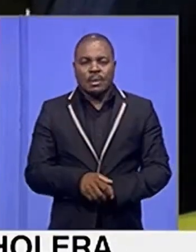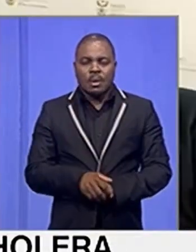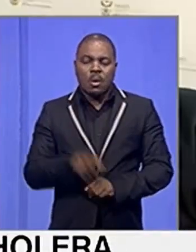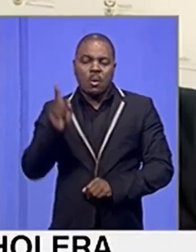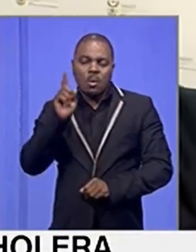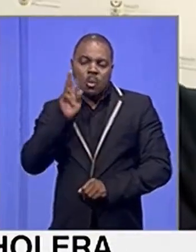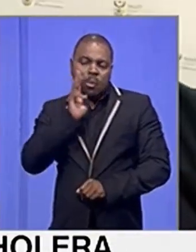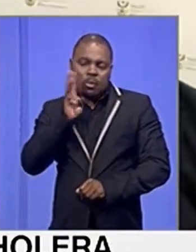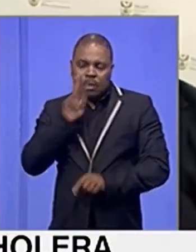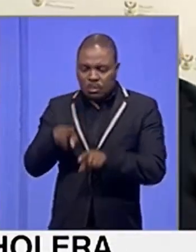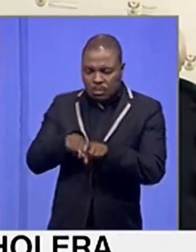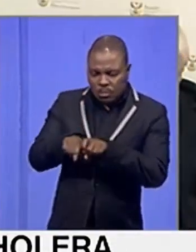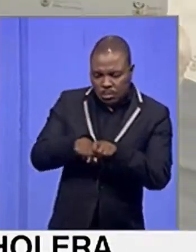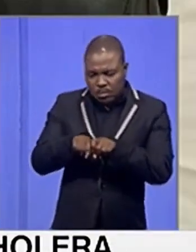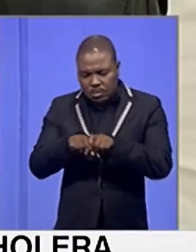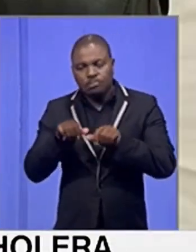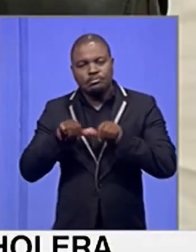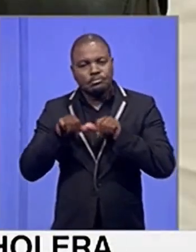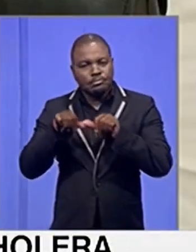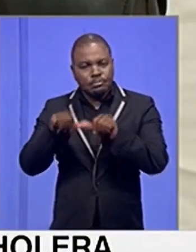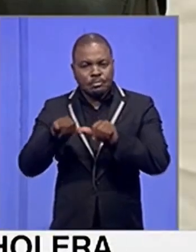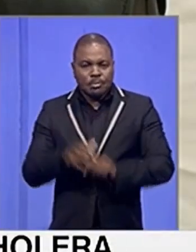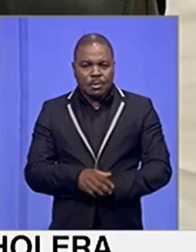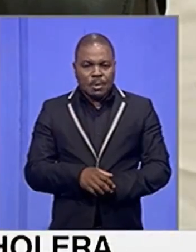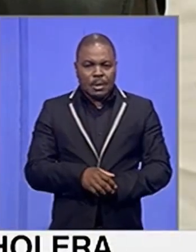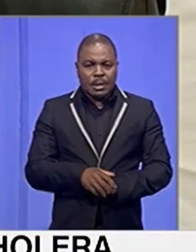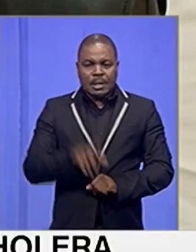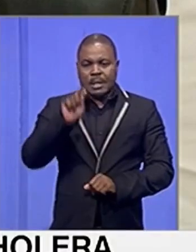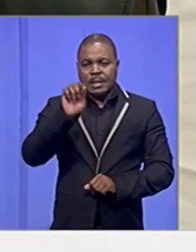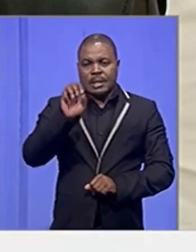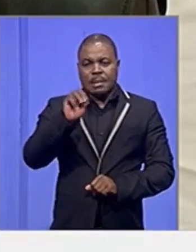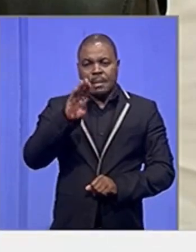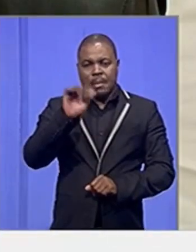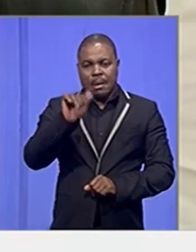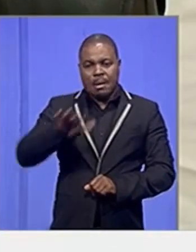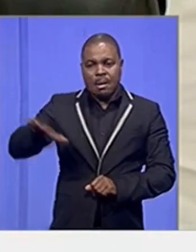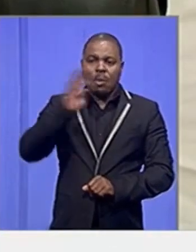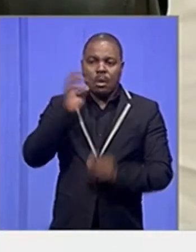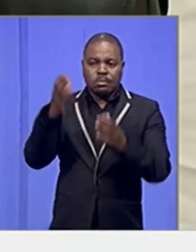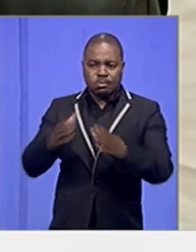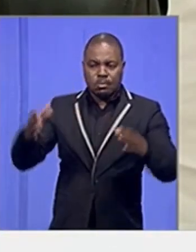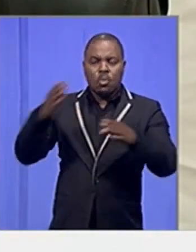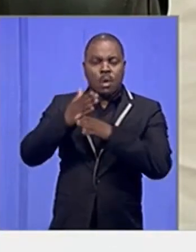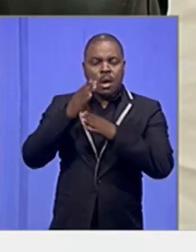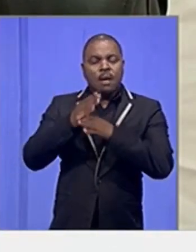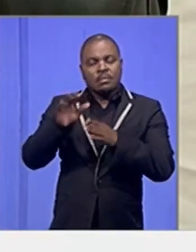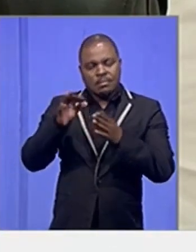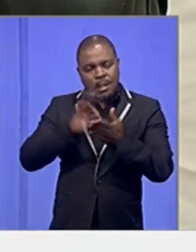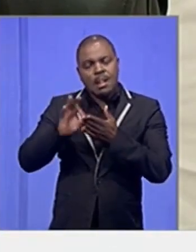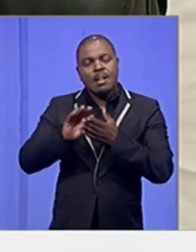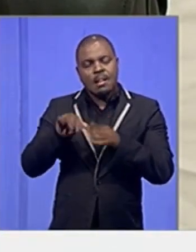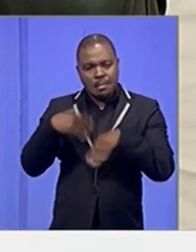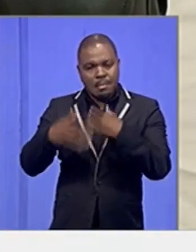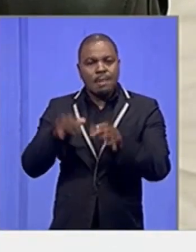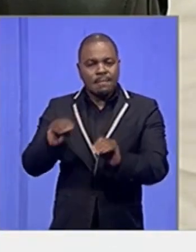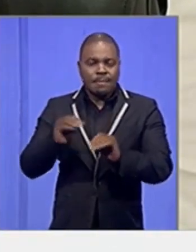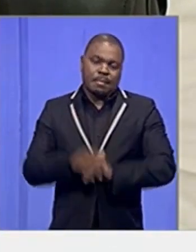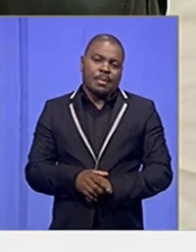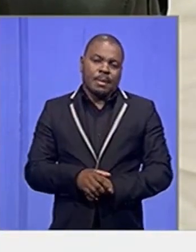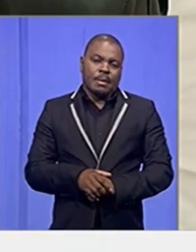metsi di tsweletse go dirwa. The Themba plant is still functioning. It treats water. And when it